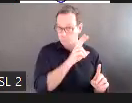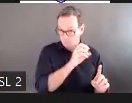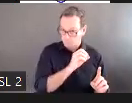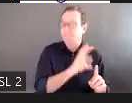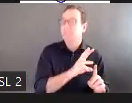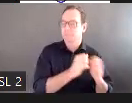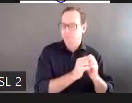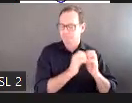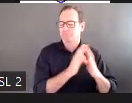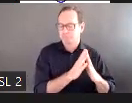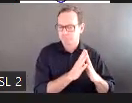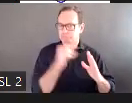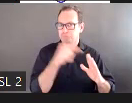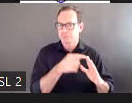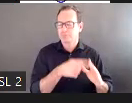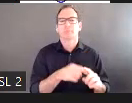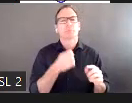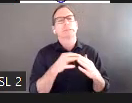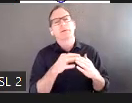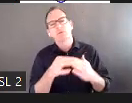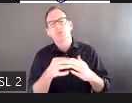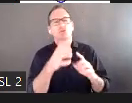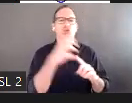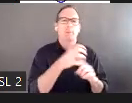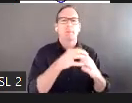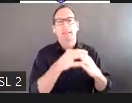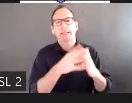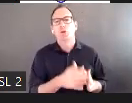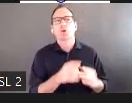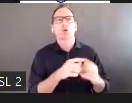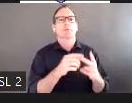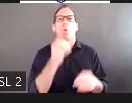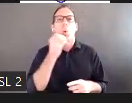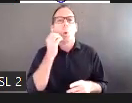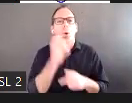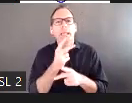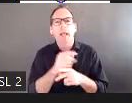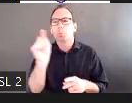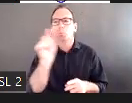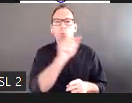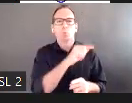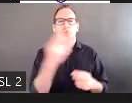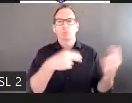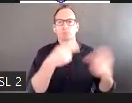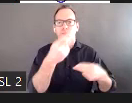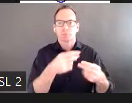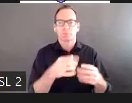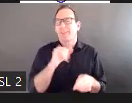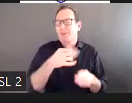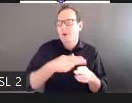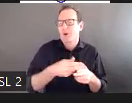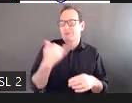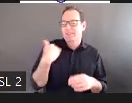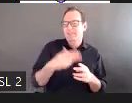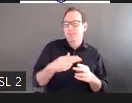2006, some champions, some stakeholders from Home Care, Community Care Access Center at the time, and